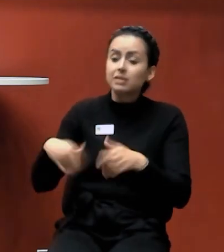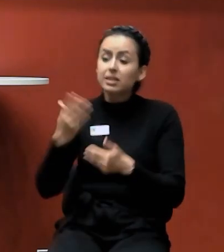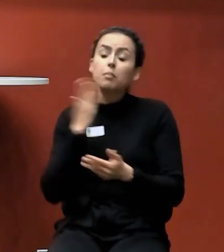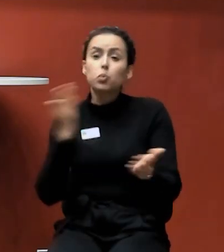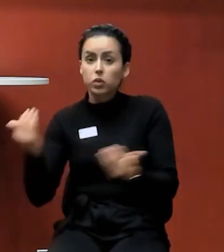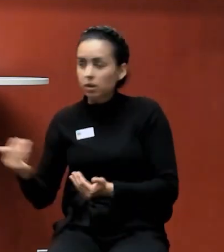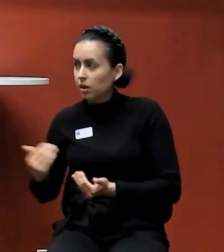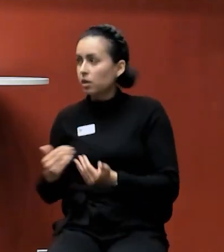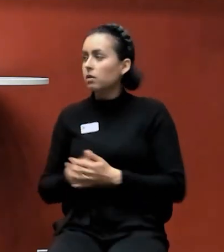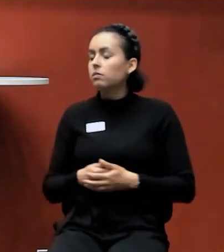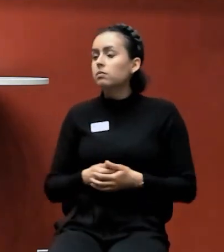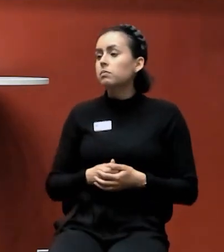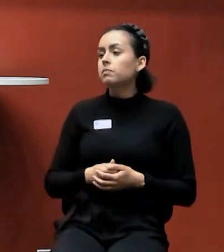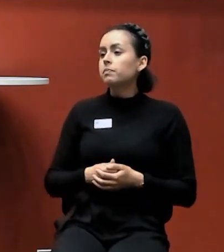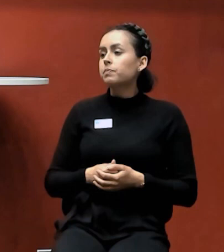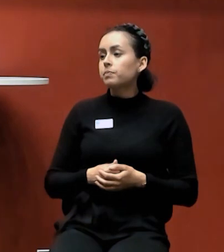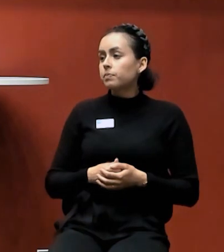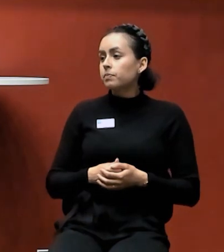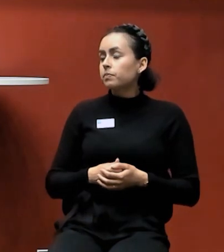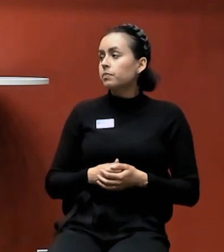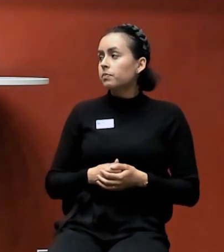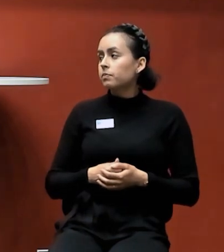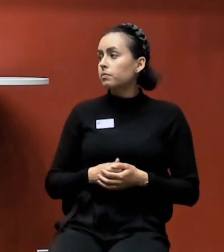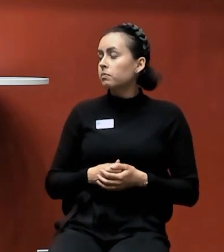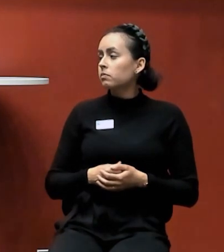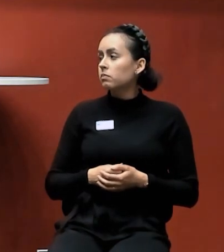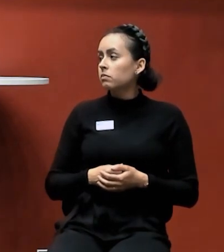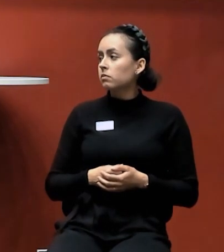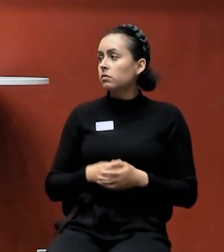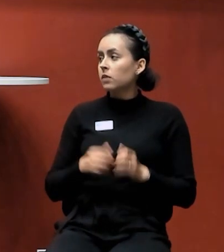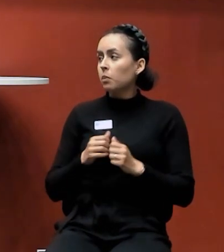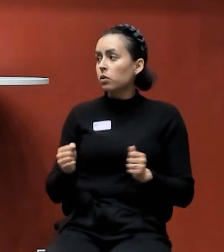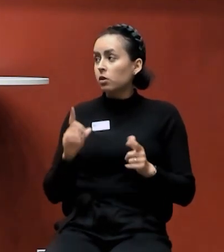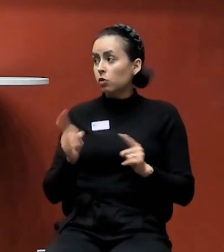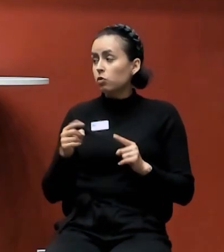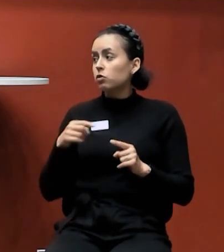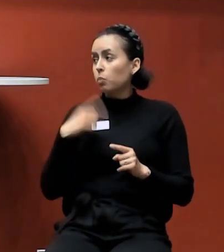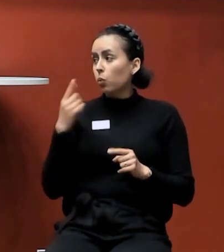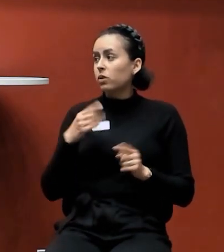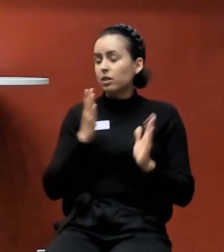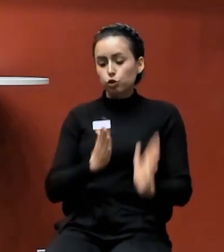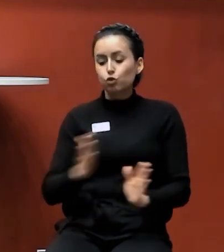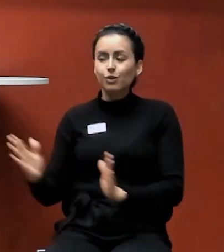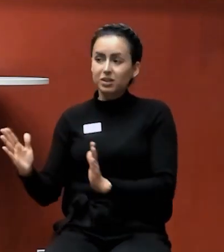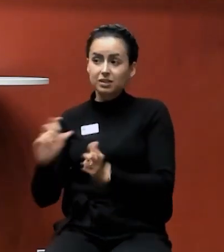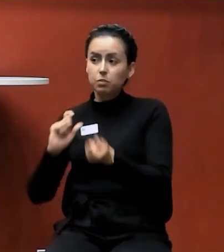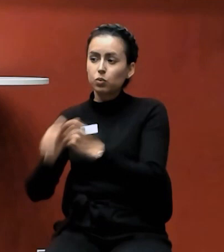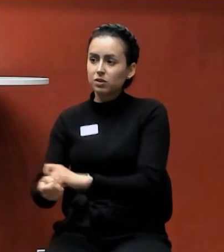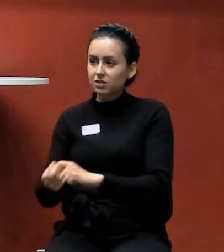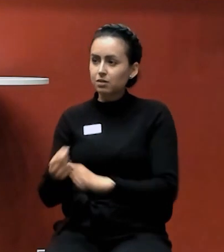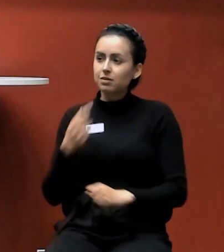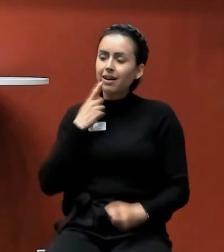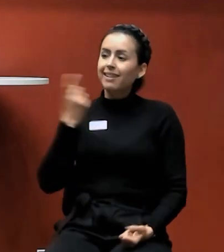everybody's getting paid. Mm-hmm. You know, like, but then we talk about systematic change. That was not yesterday that G did